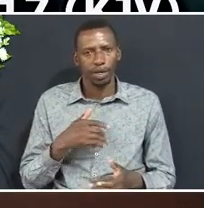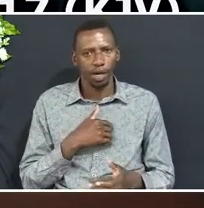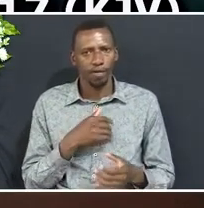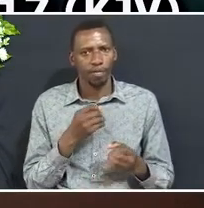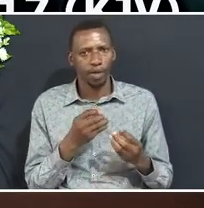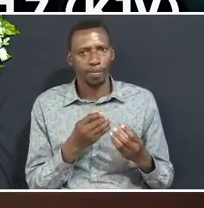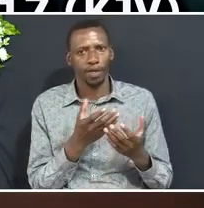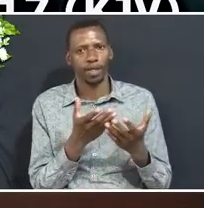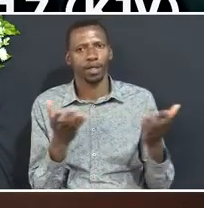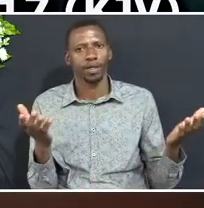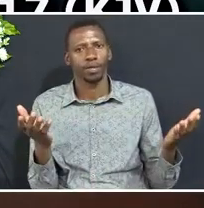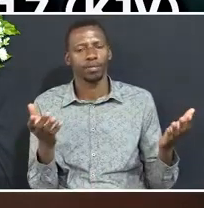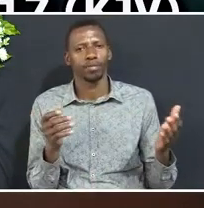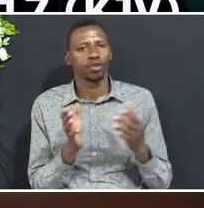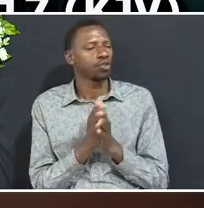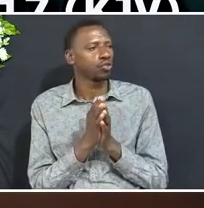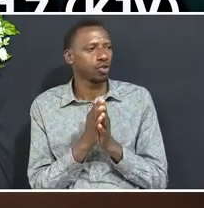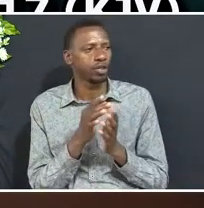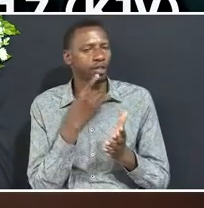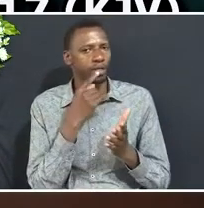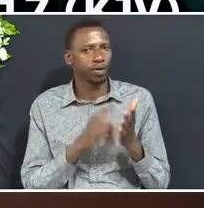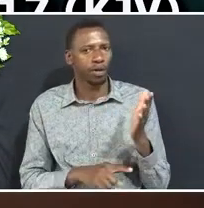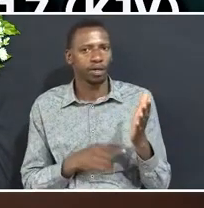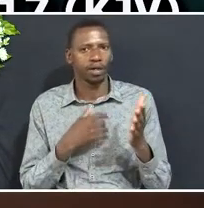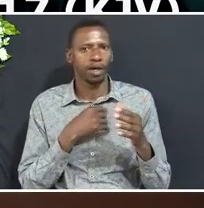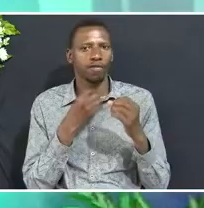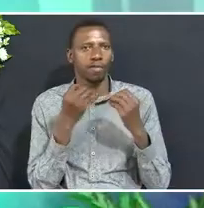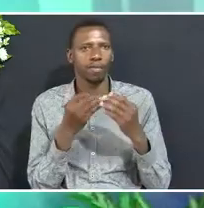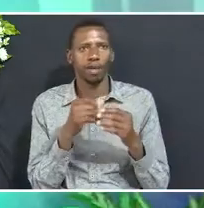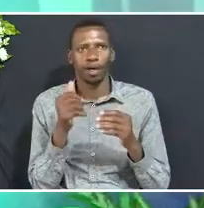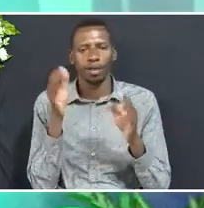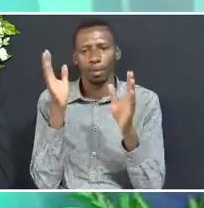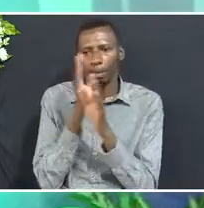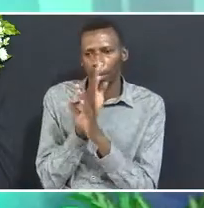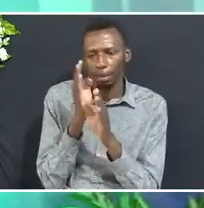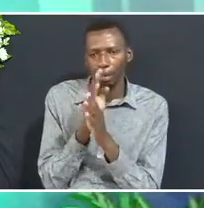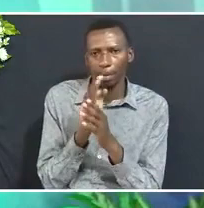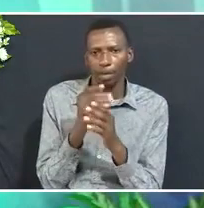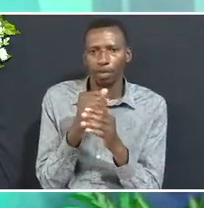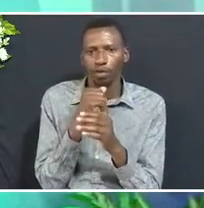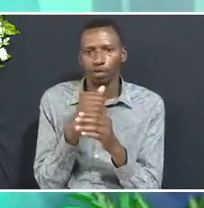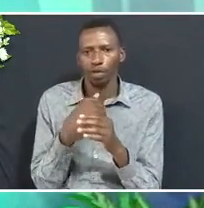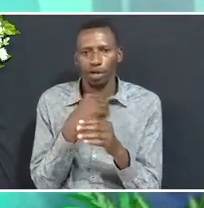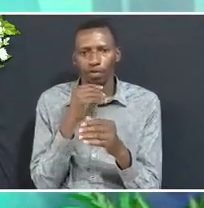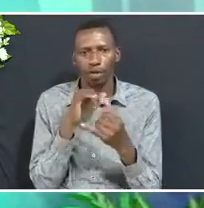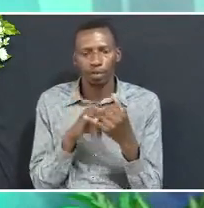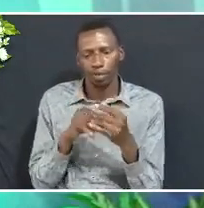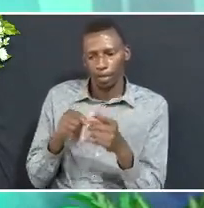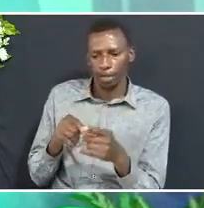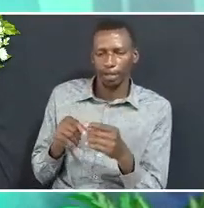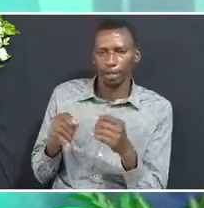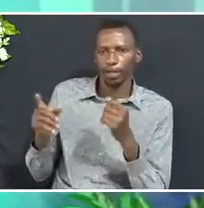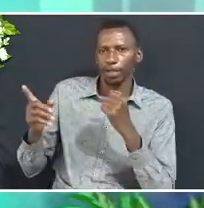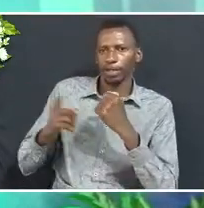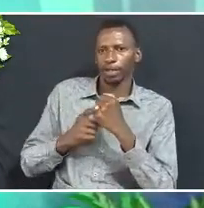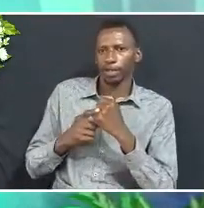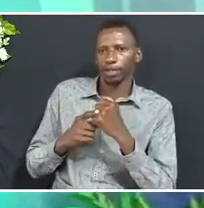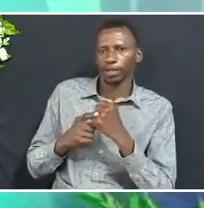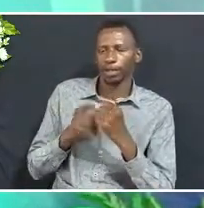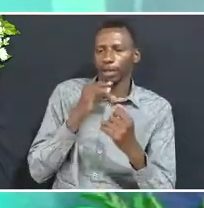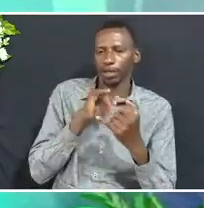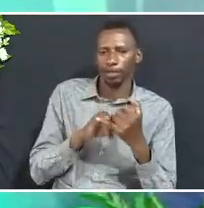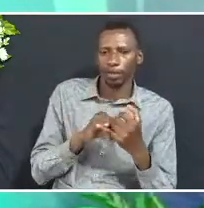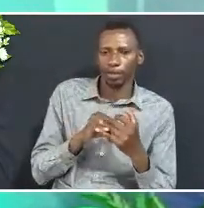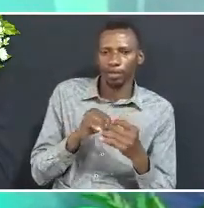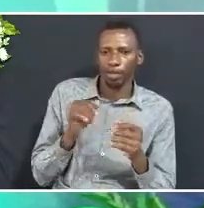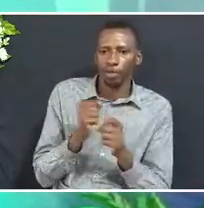goes down that she had several of them, and the one that she was hiding, that she doesn't have a husband, was the sixth one, and she was not